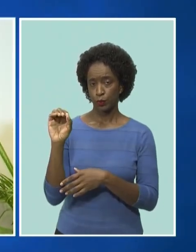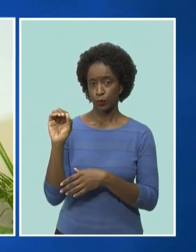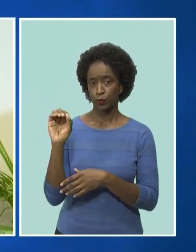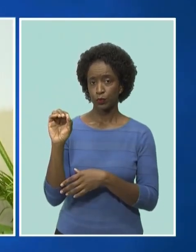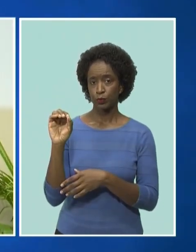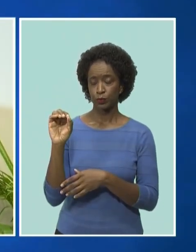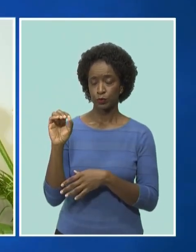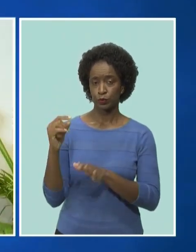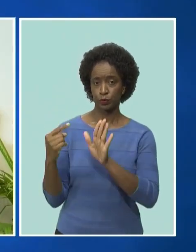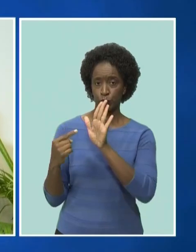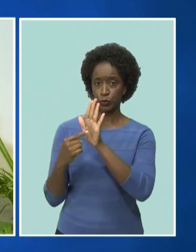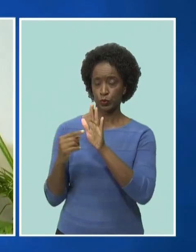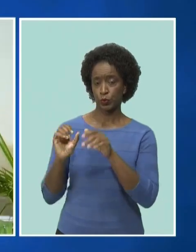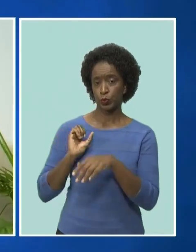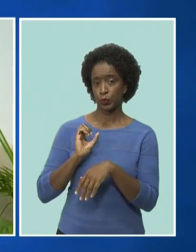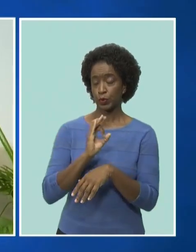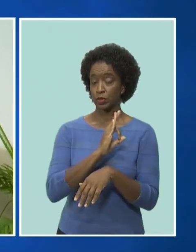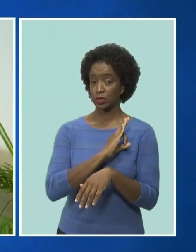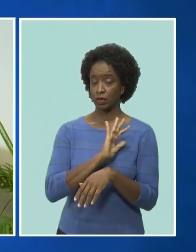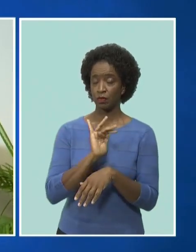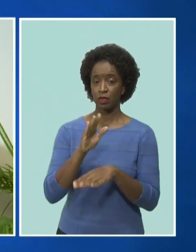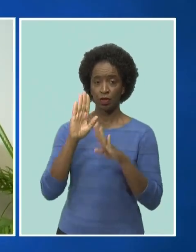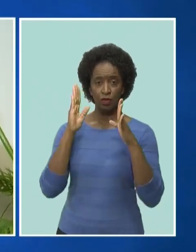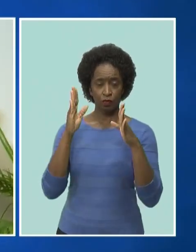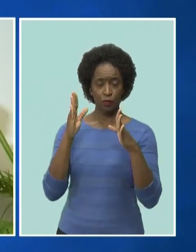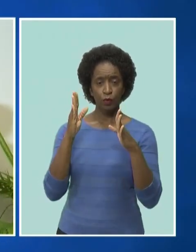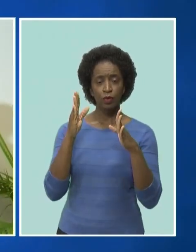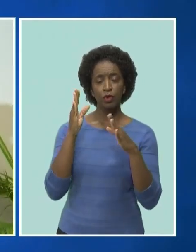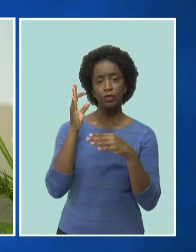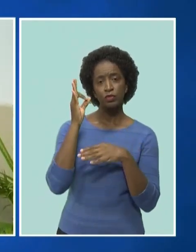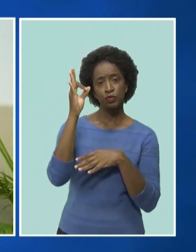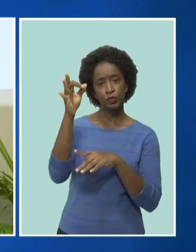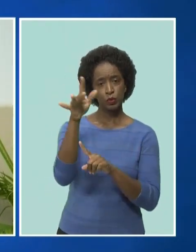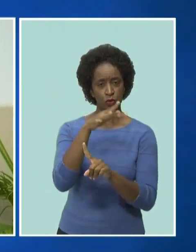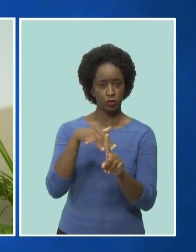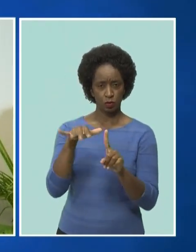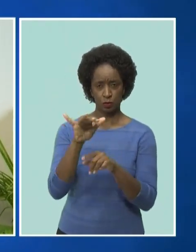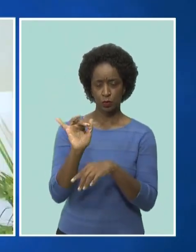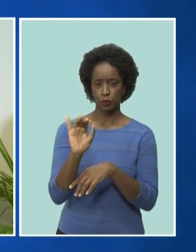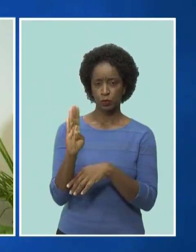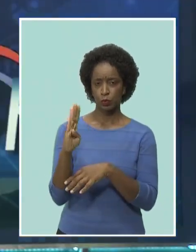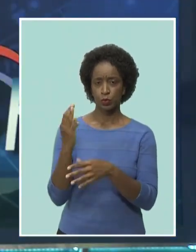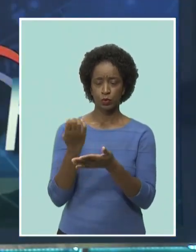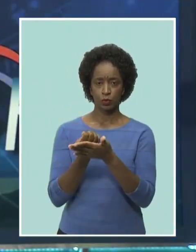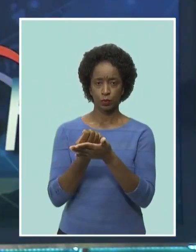and its design is about the future of the environment and the blue economy.